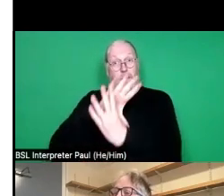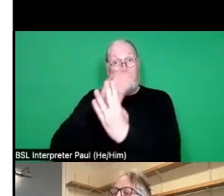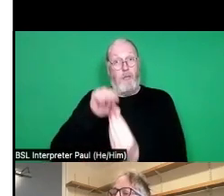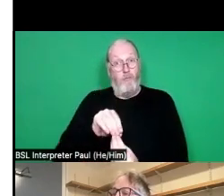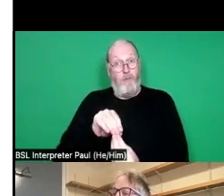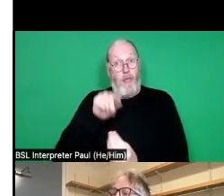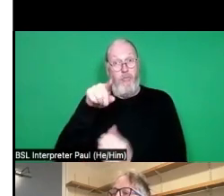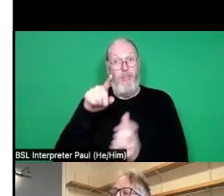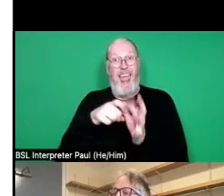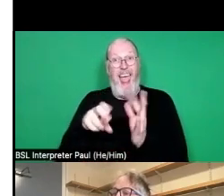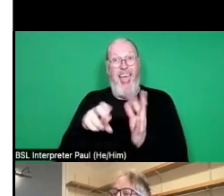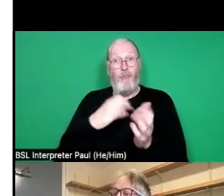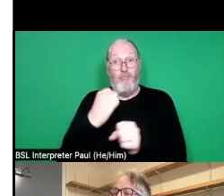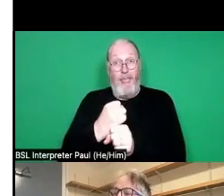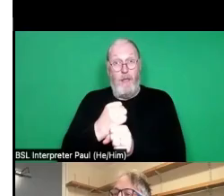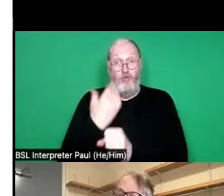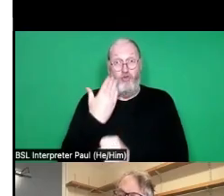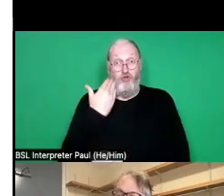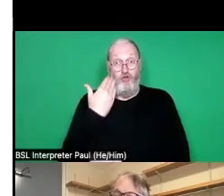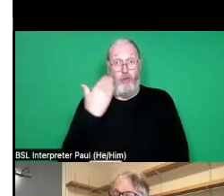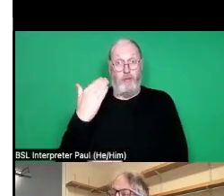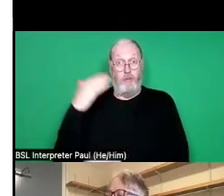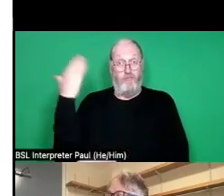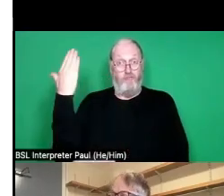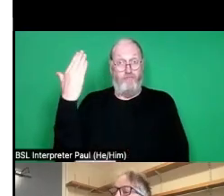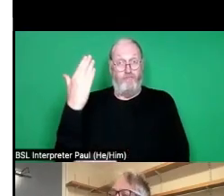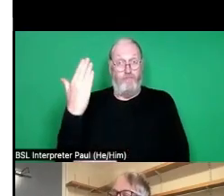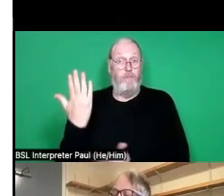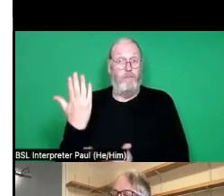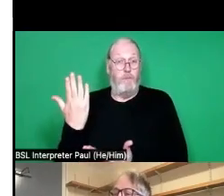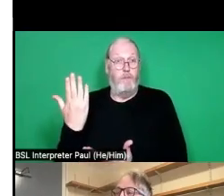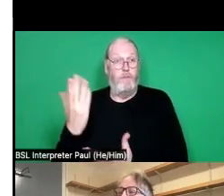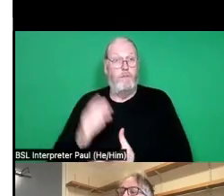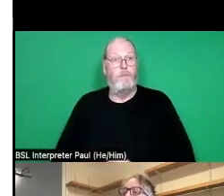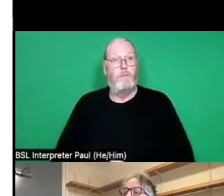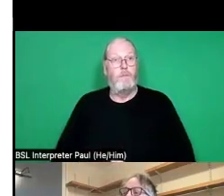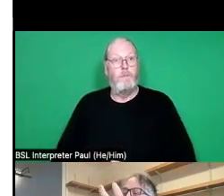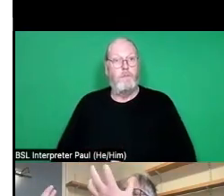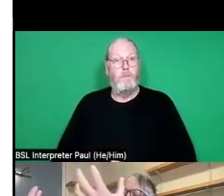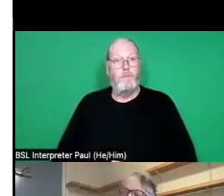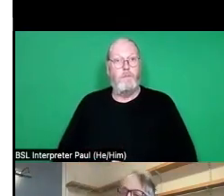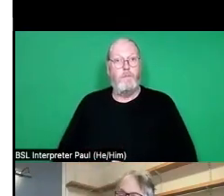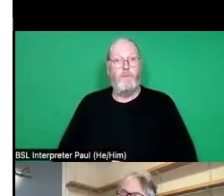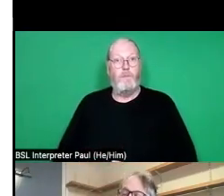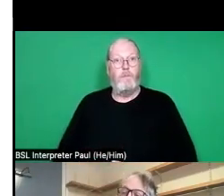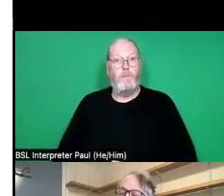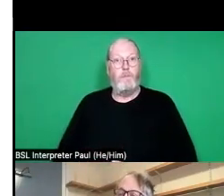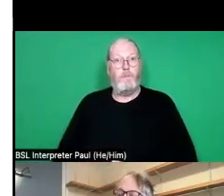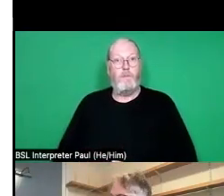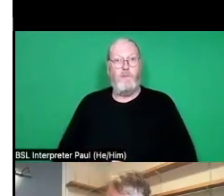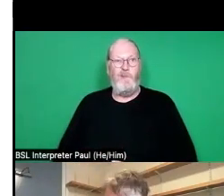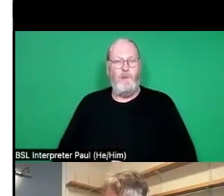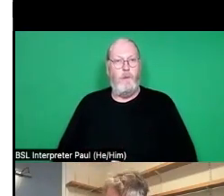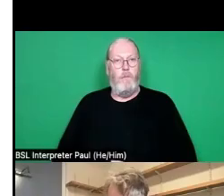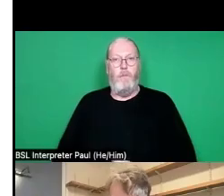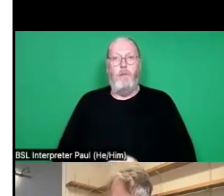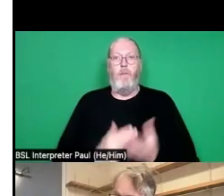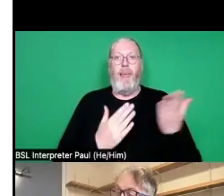you. And it came up with, so I put in red